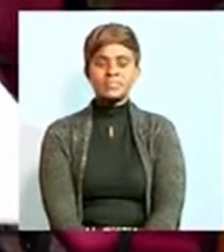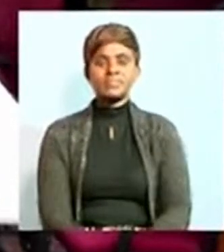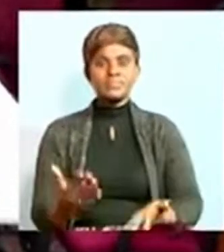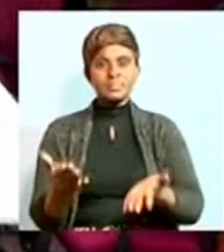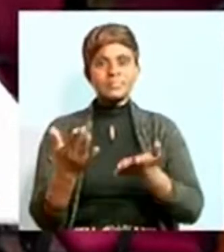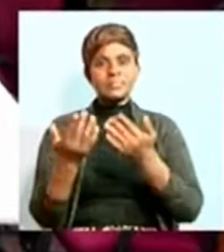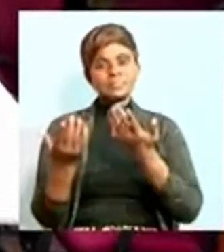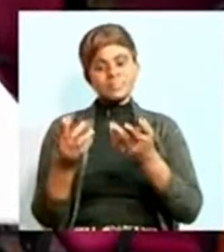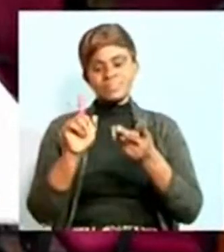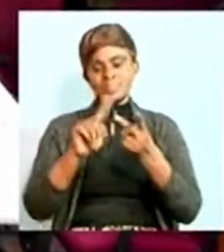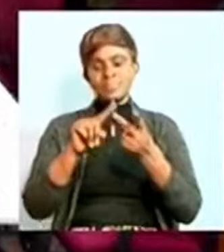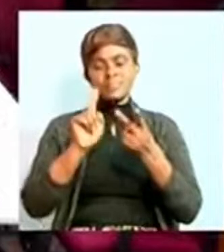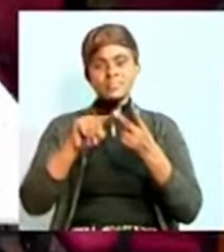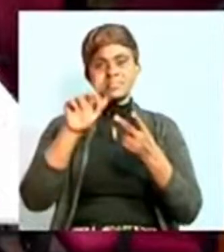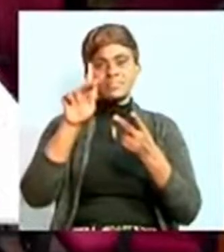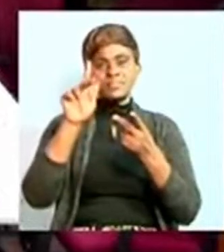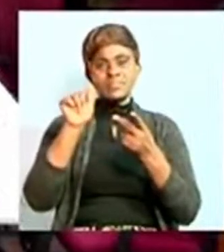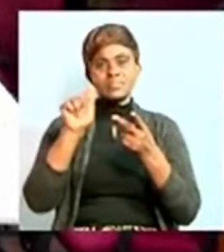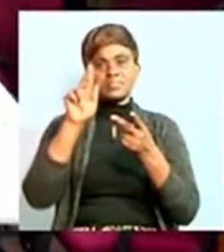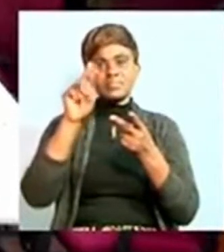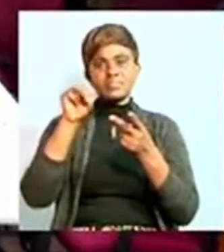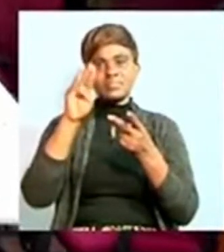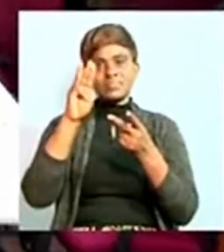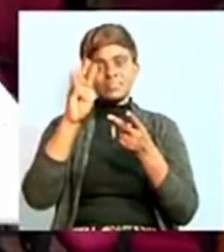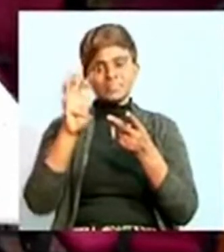Honorable Member for Kaumbwe.